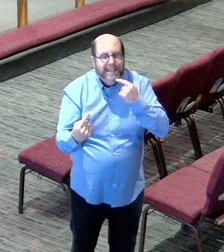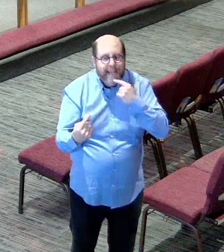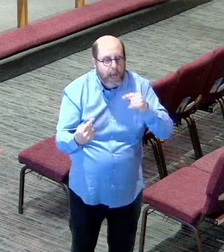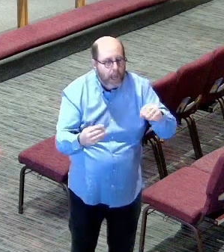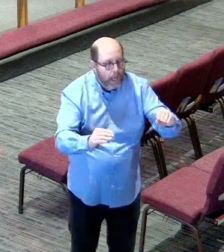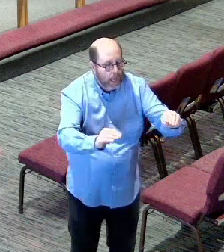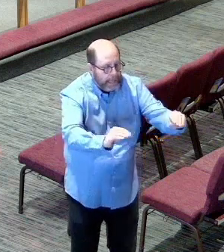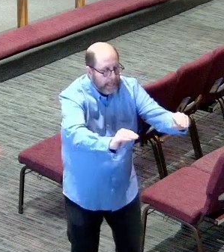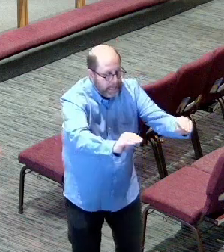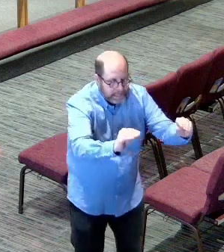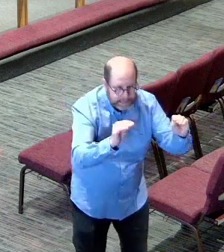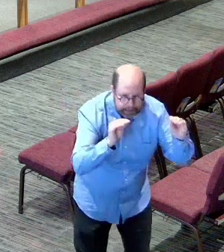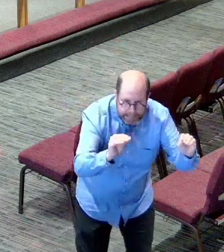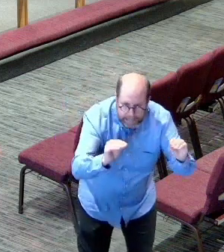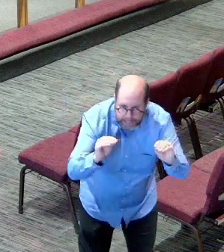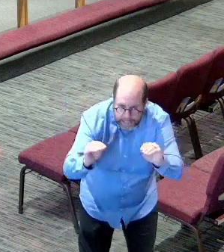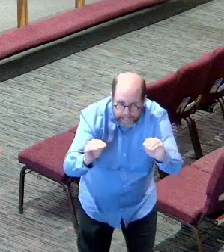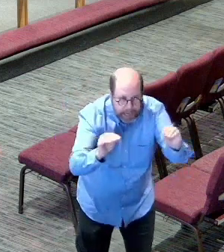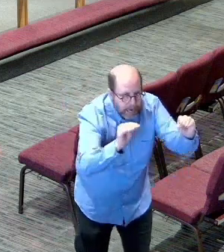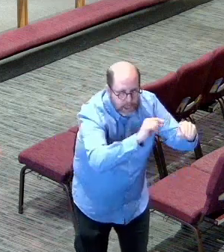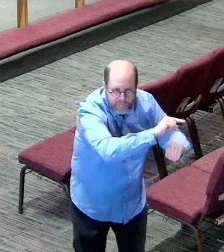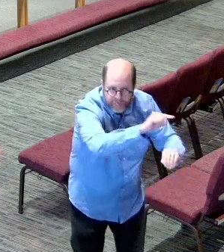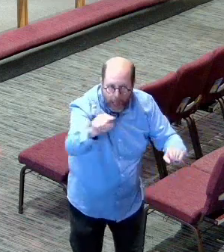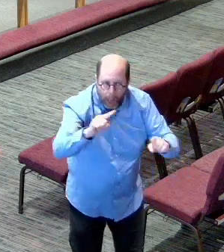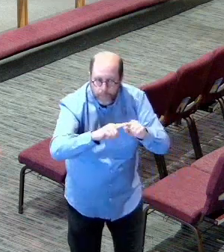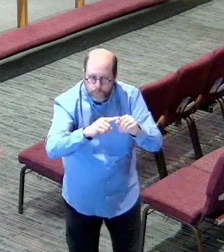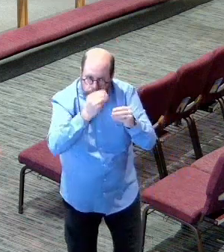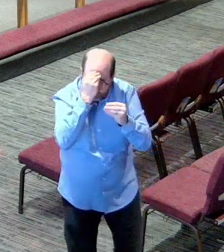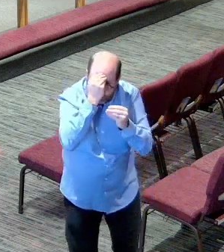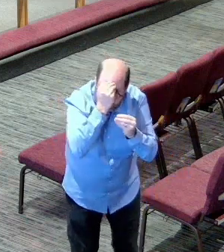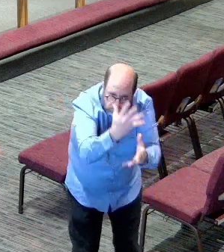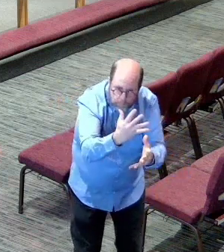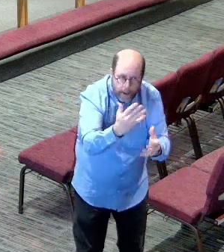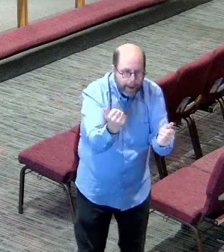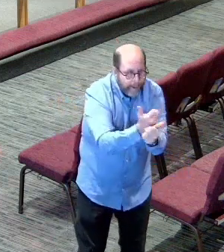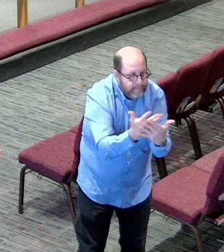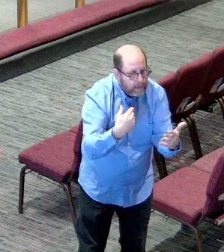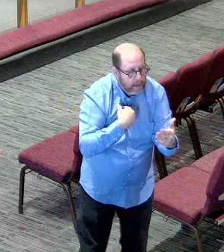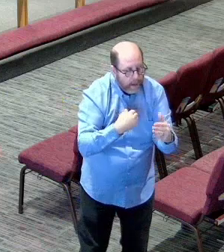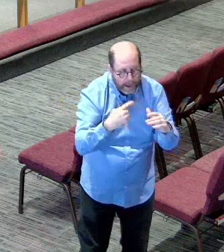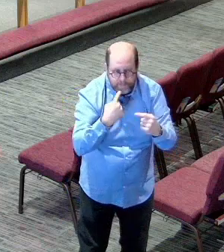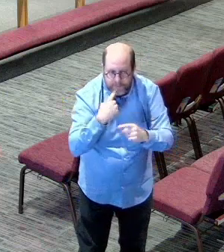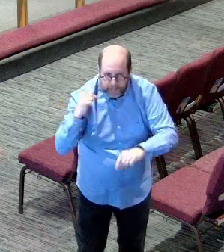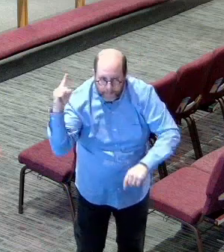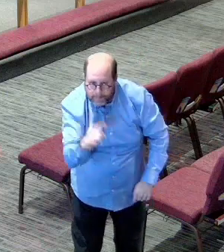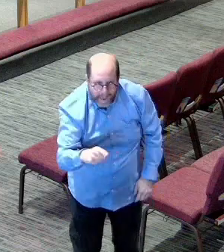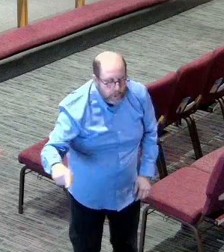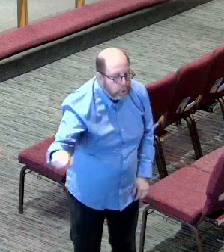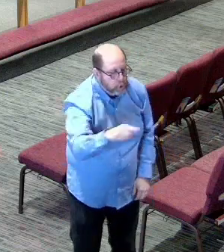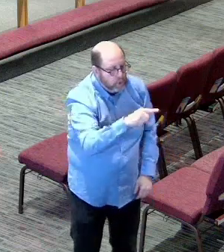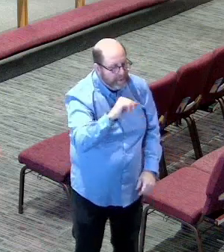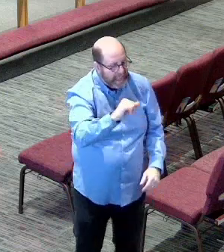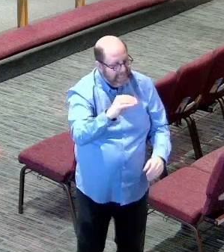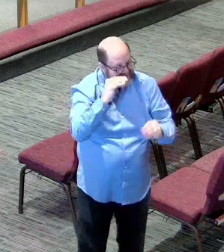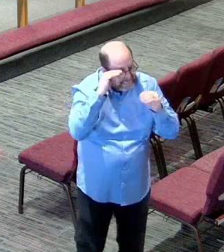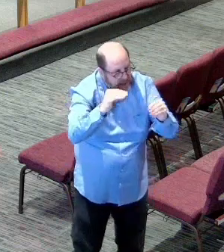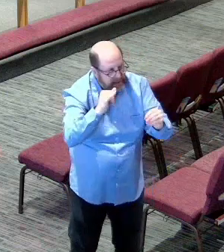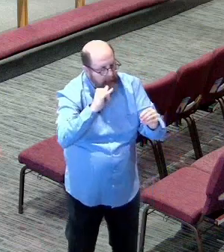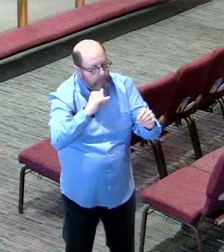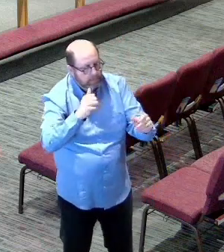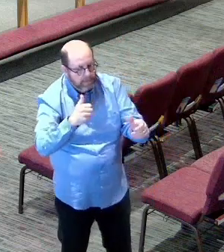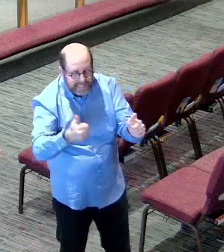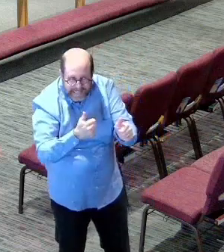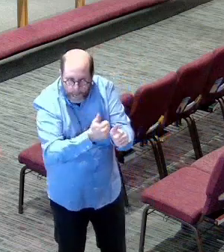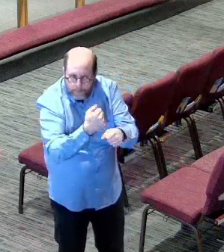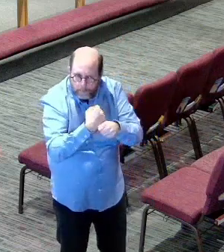teach them to observe all that I have commanded you. And that teaching, that education